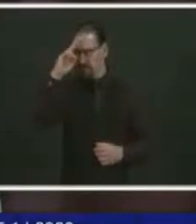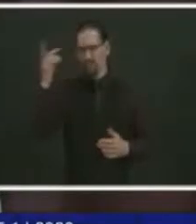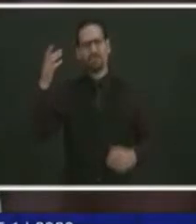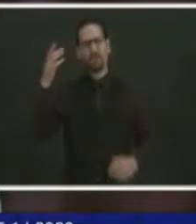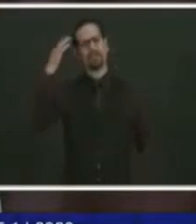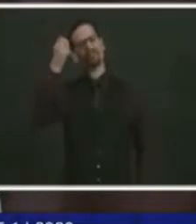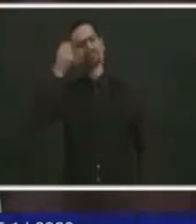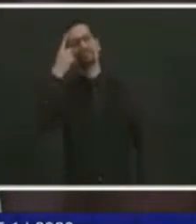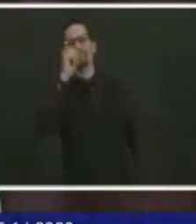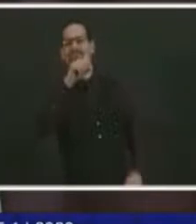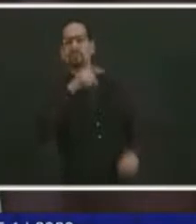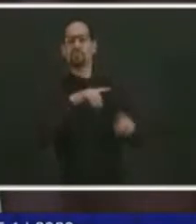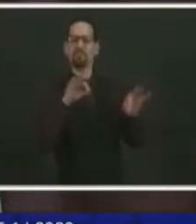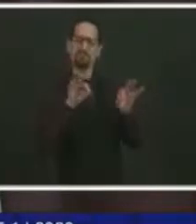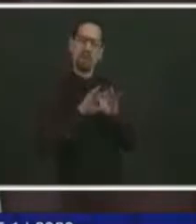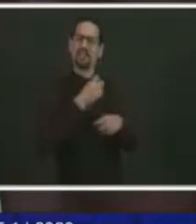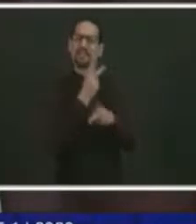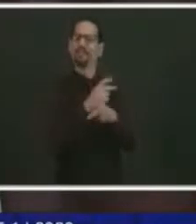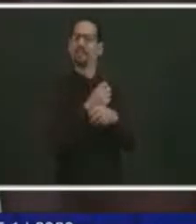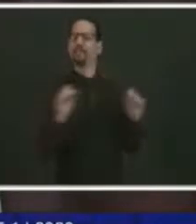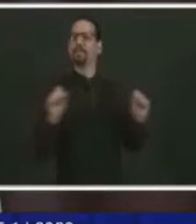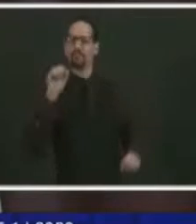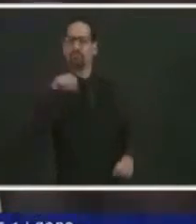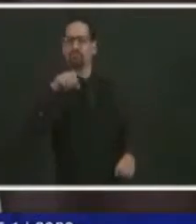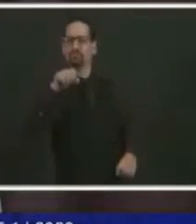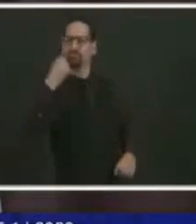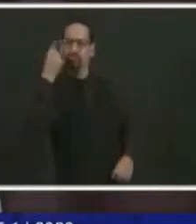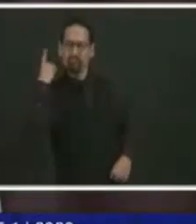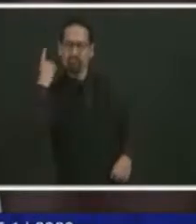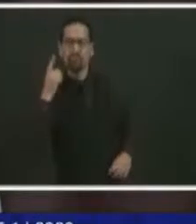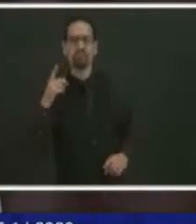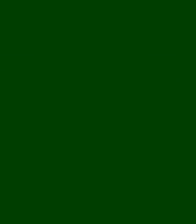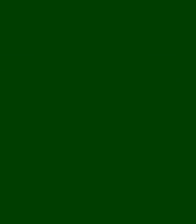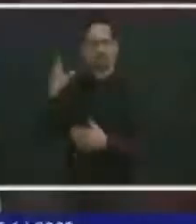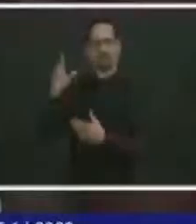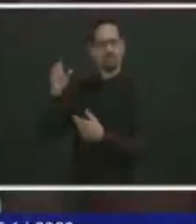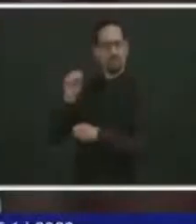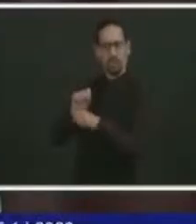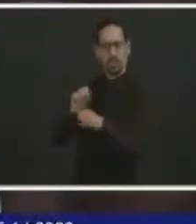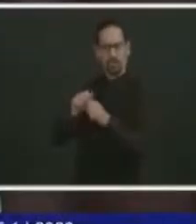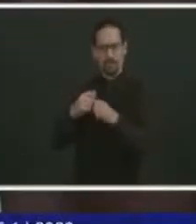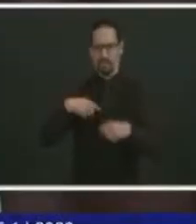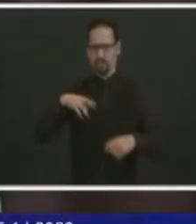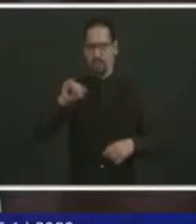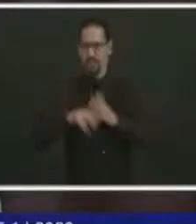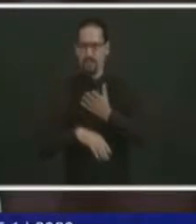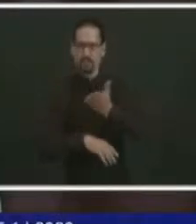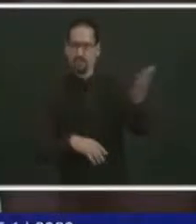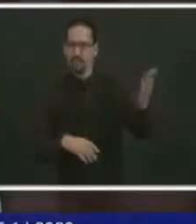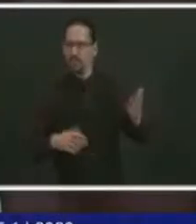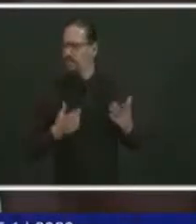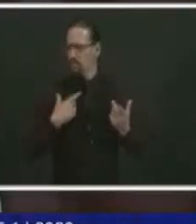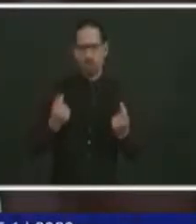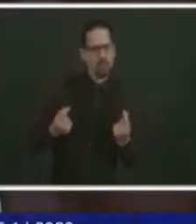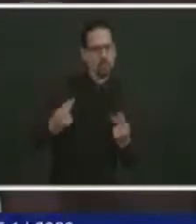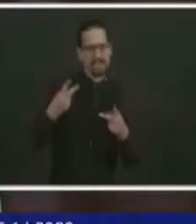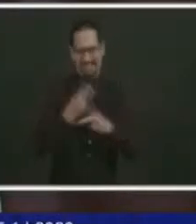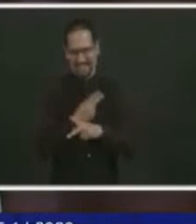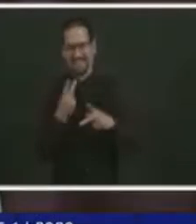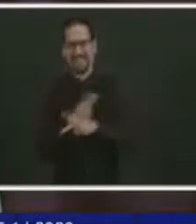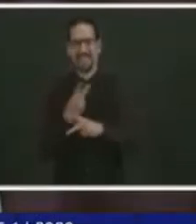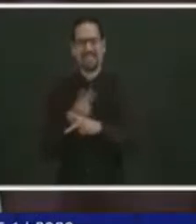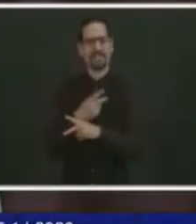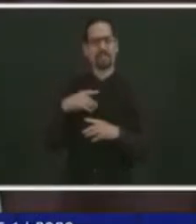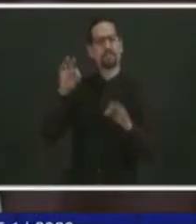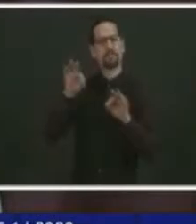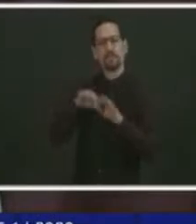safe. And we'll work with Rhode Islanders to get to a point that we can continue to